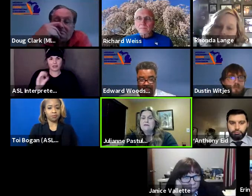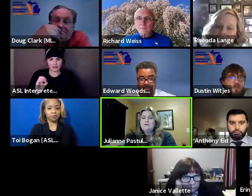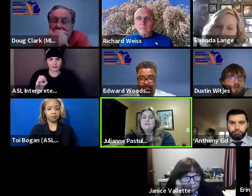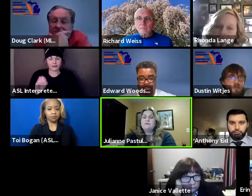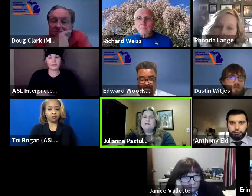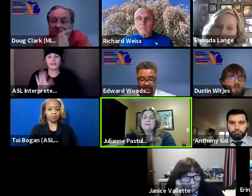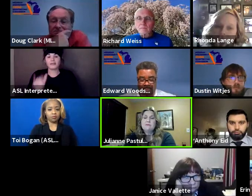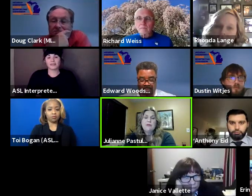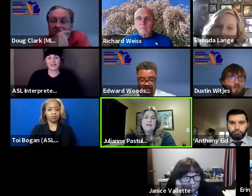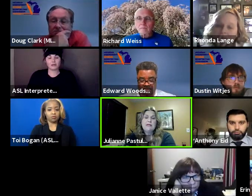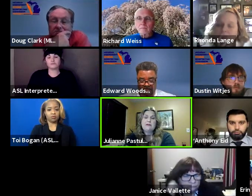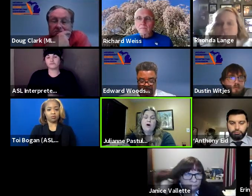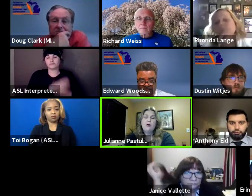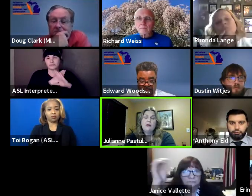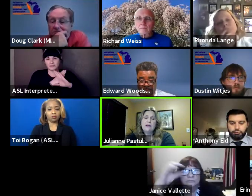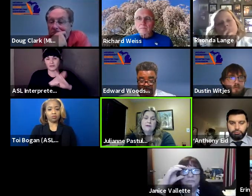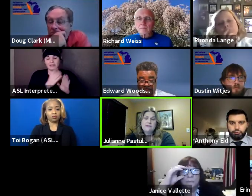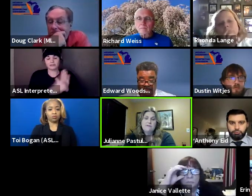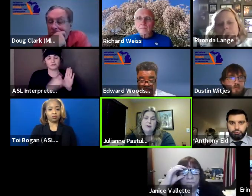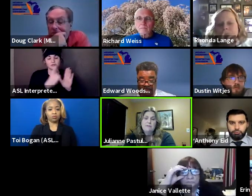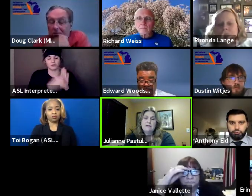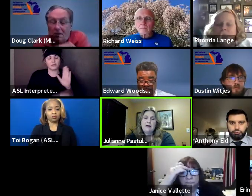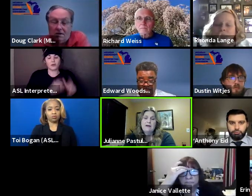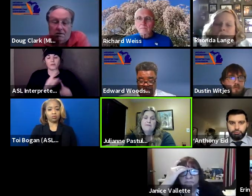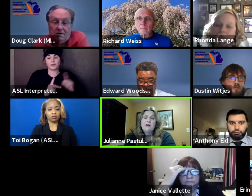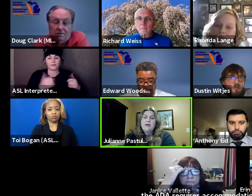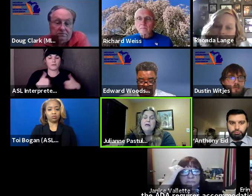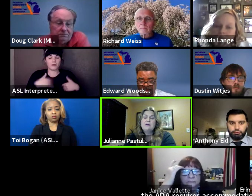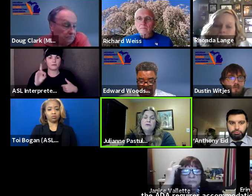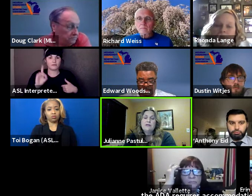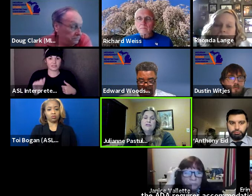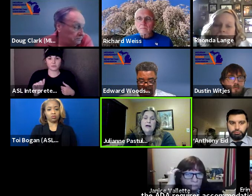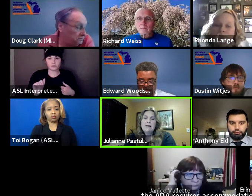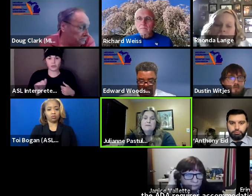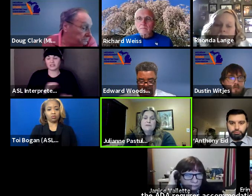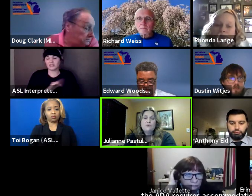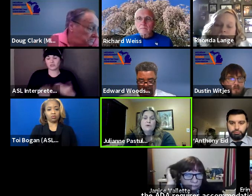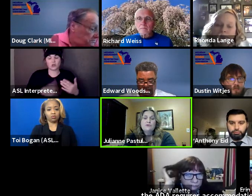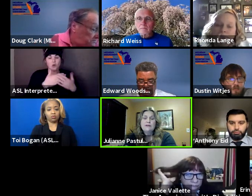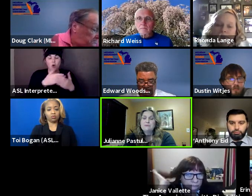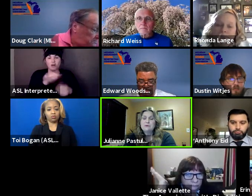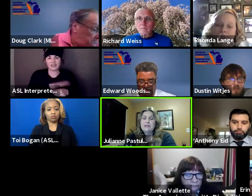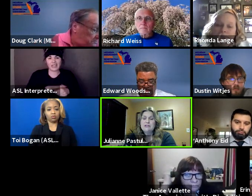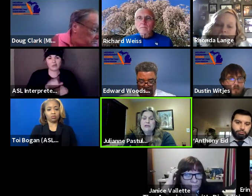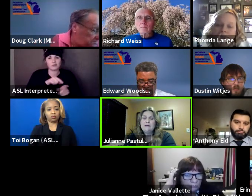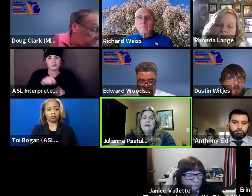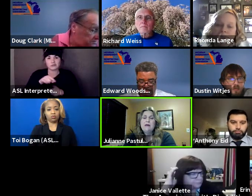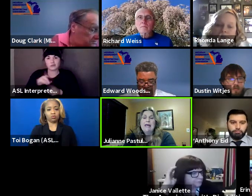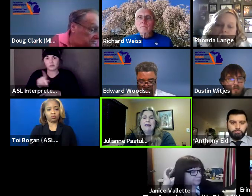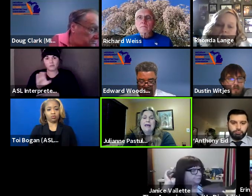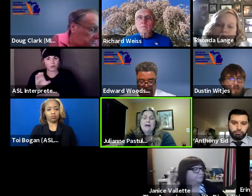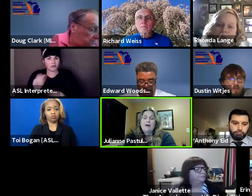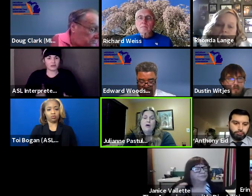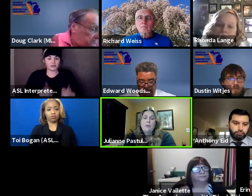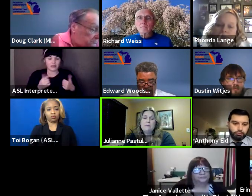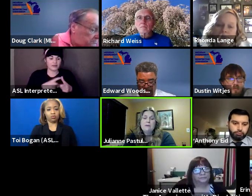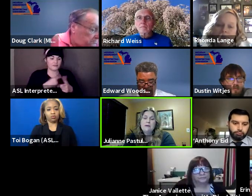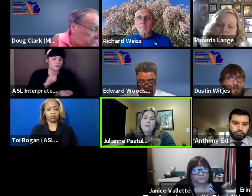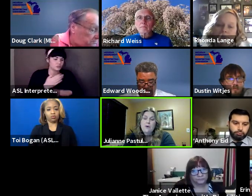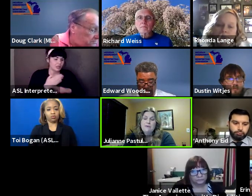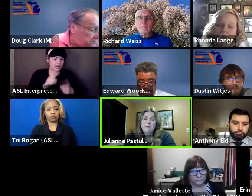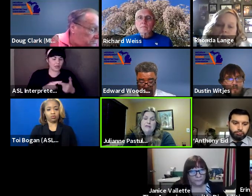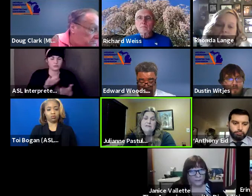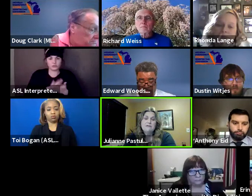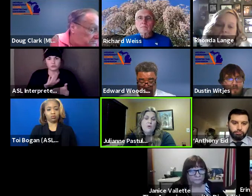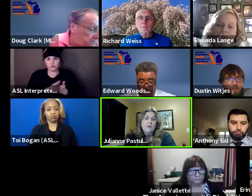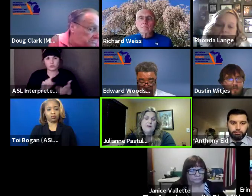discrimination against individuals with disabilities in all areas of public life, including jobs, school, transportation, and at all